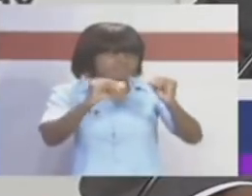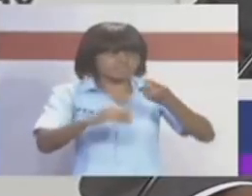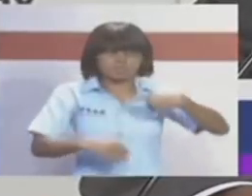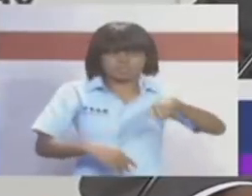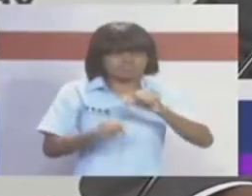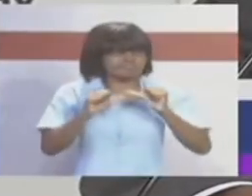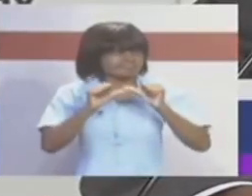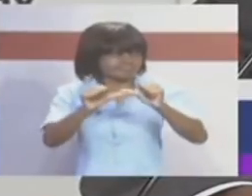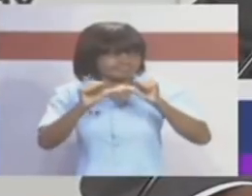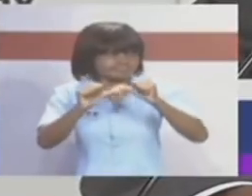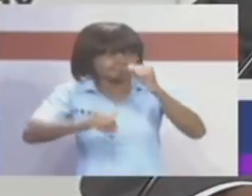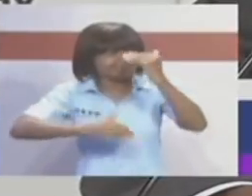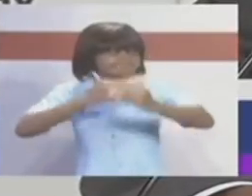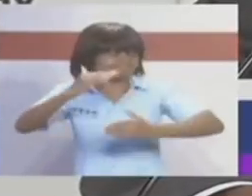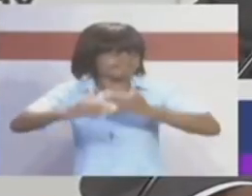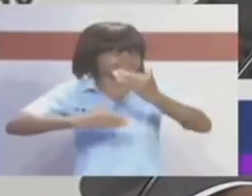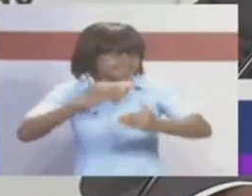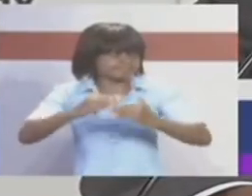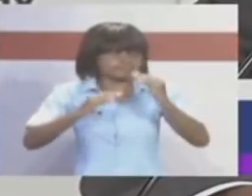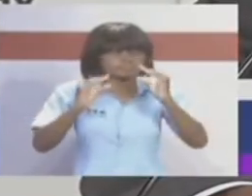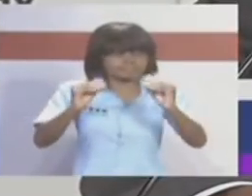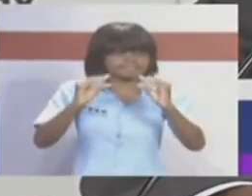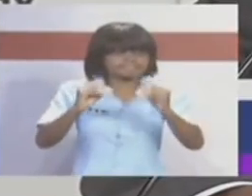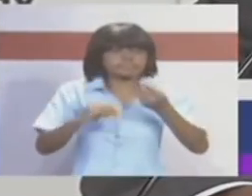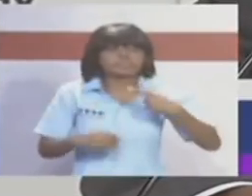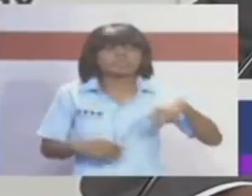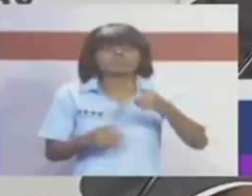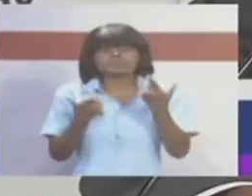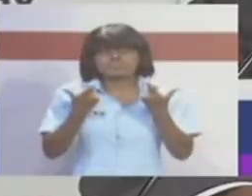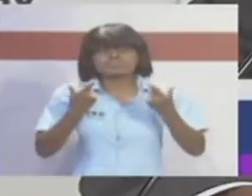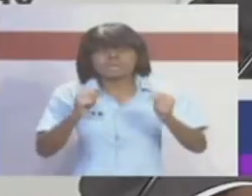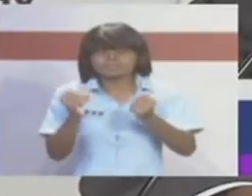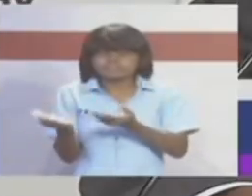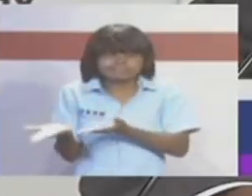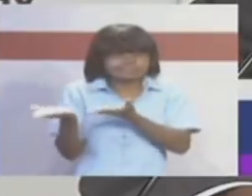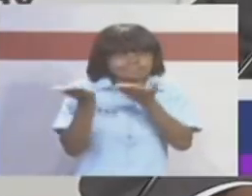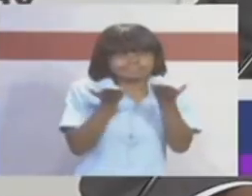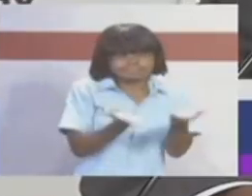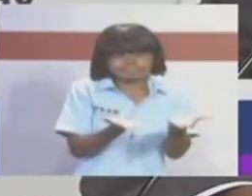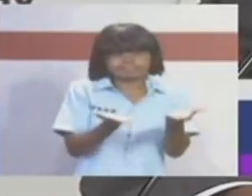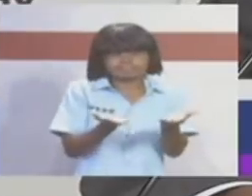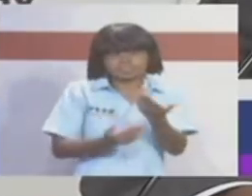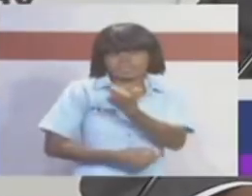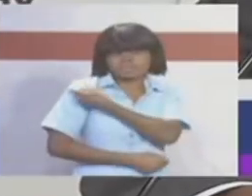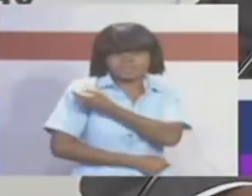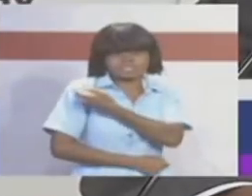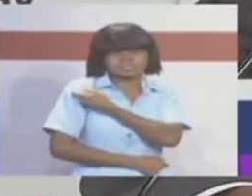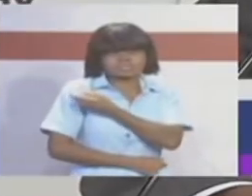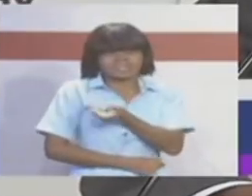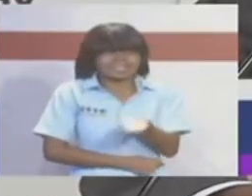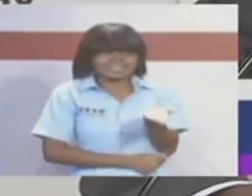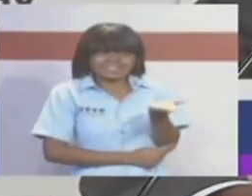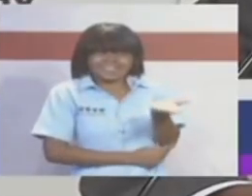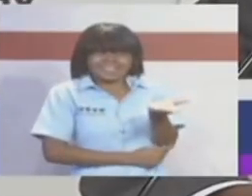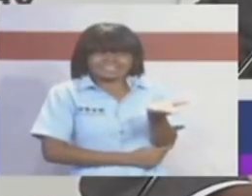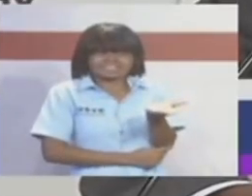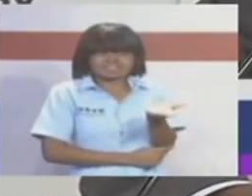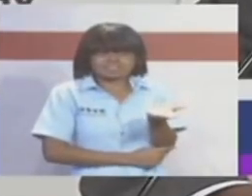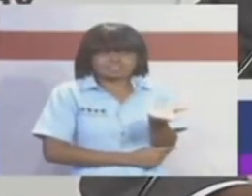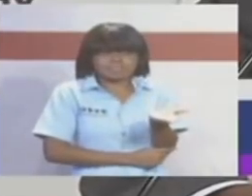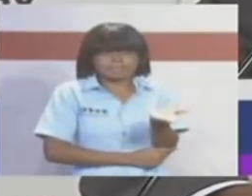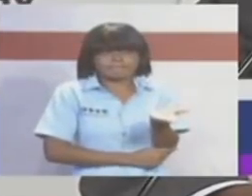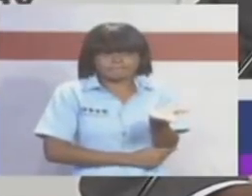fact, what we've been trying to do is even bring the vaccines to the dialysis units so that dialysis patients are actually